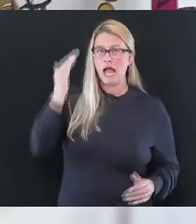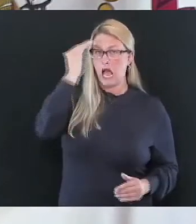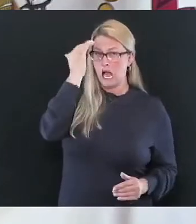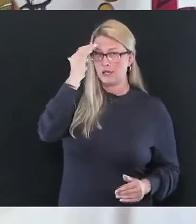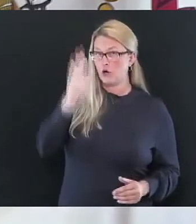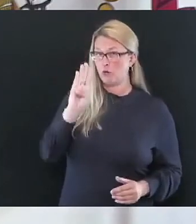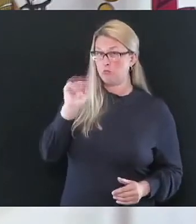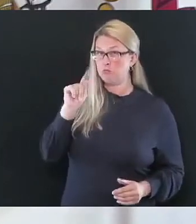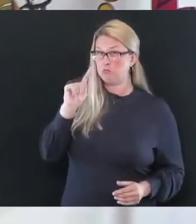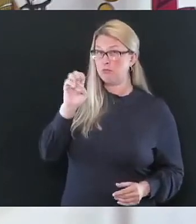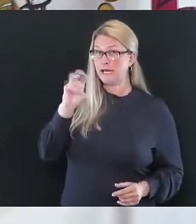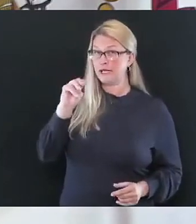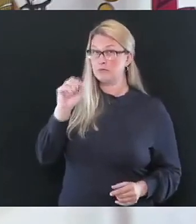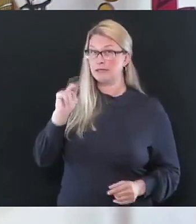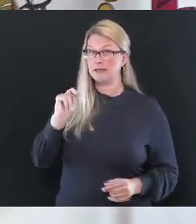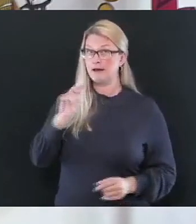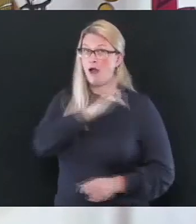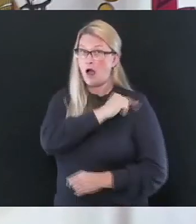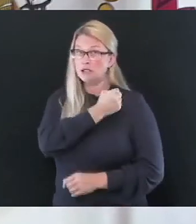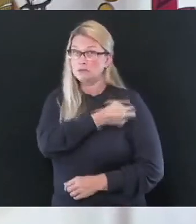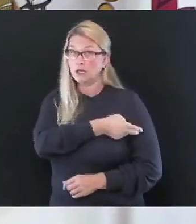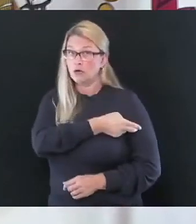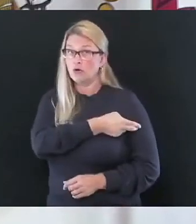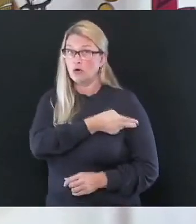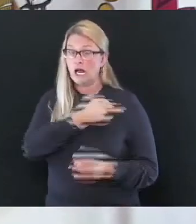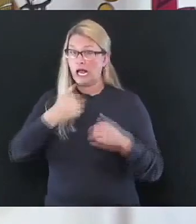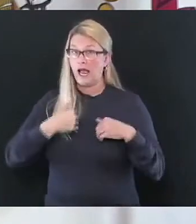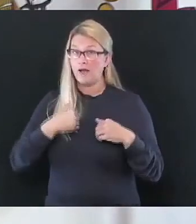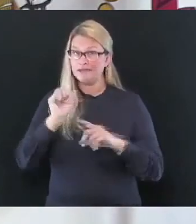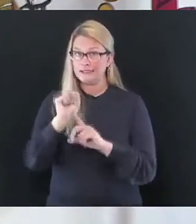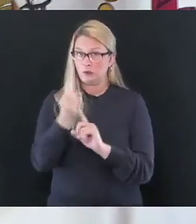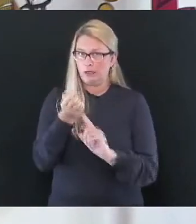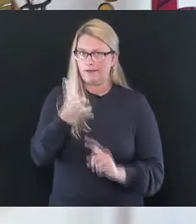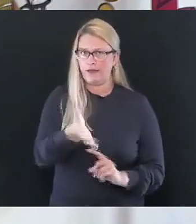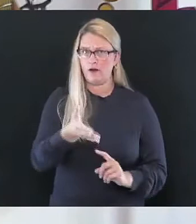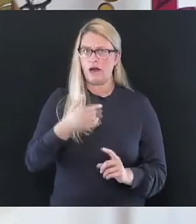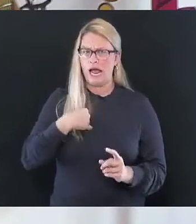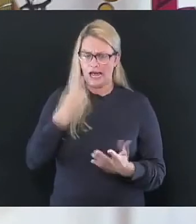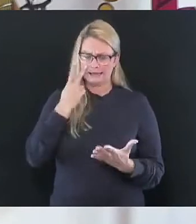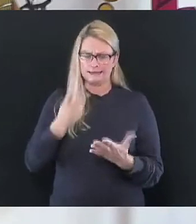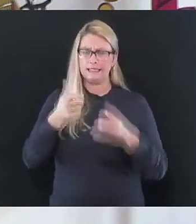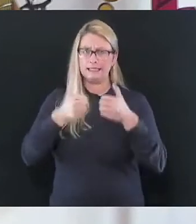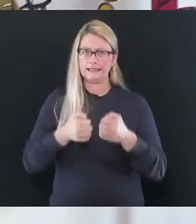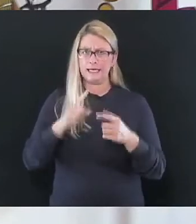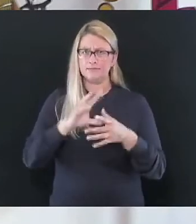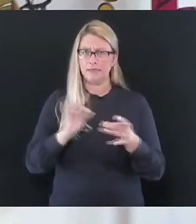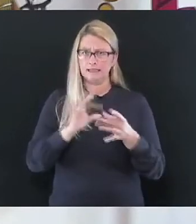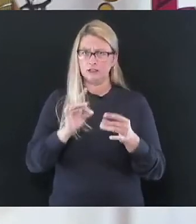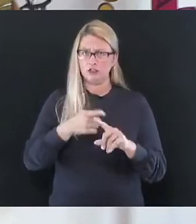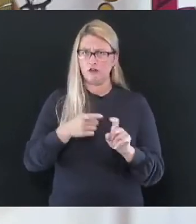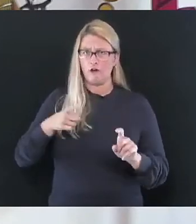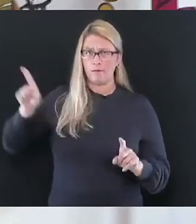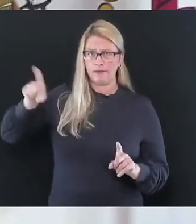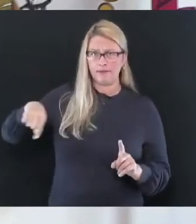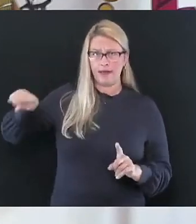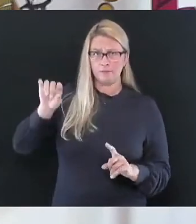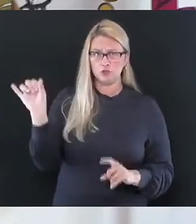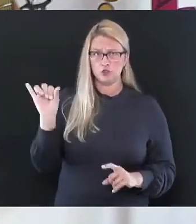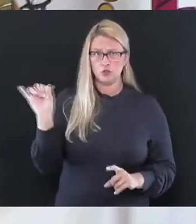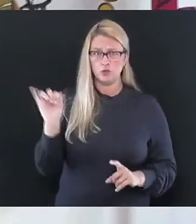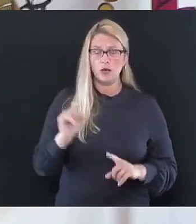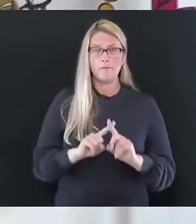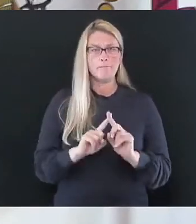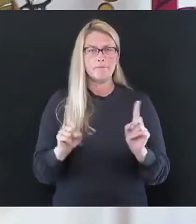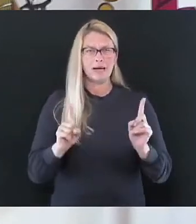and I get you know, texts and everything in regard to Bateman as well. I think that